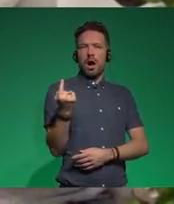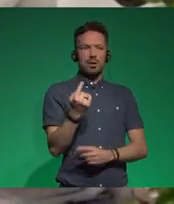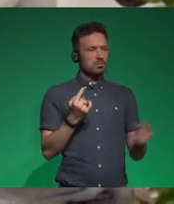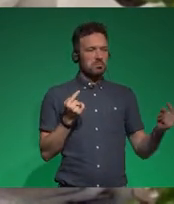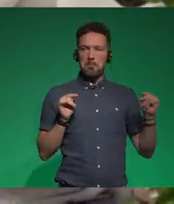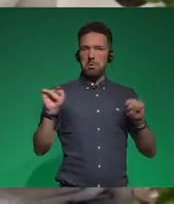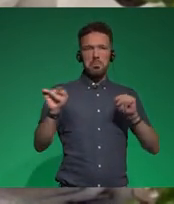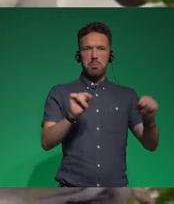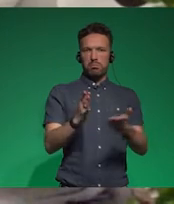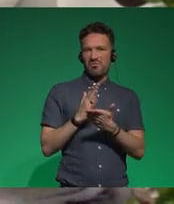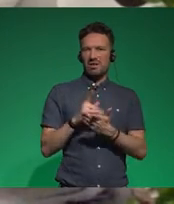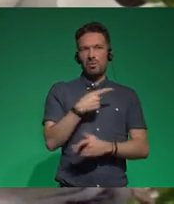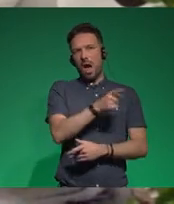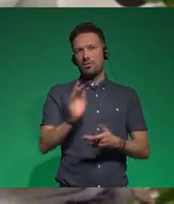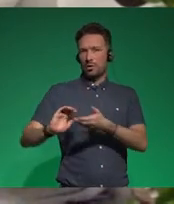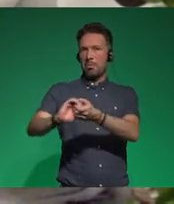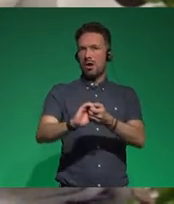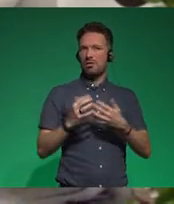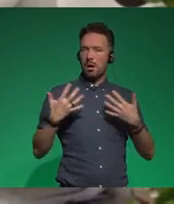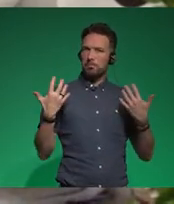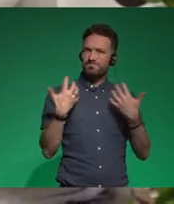So I think maybe I